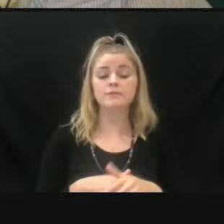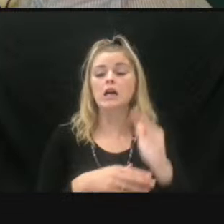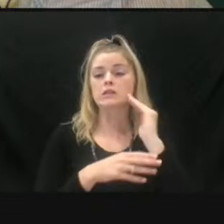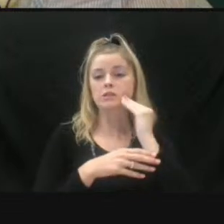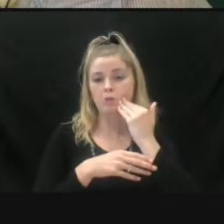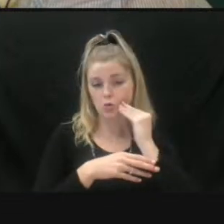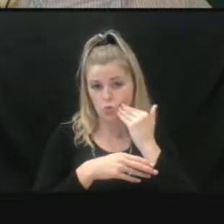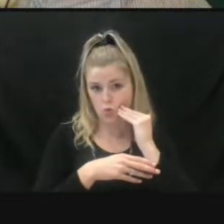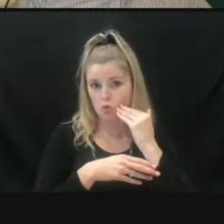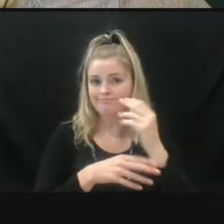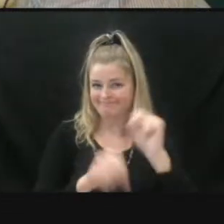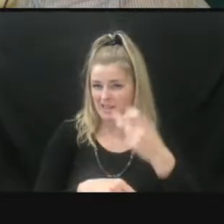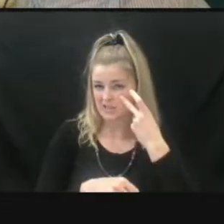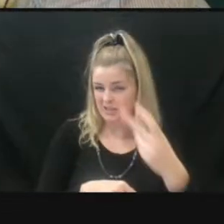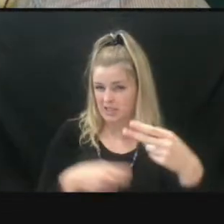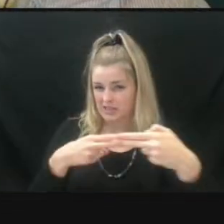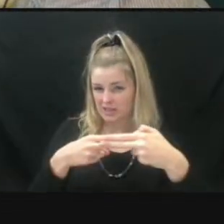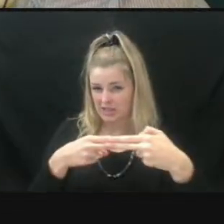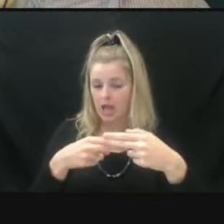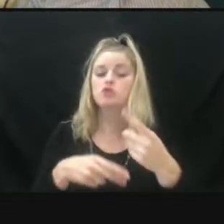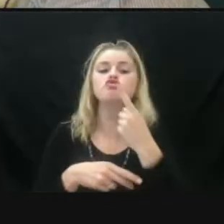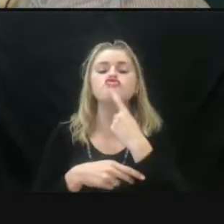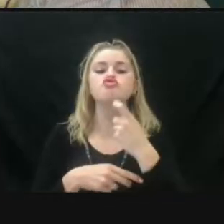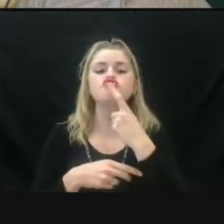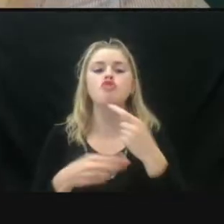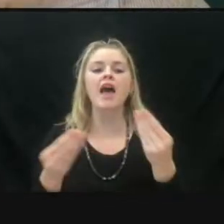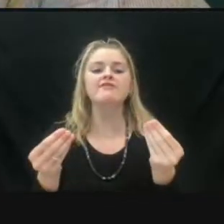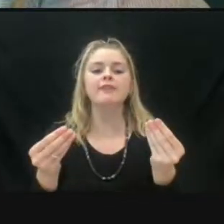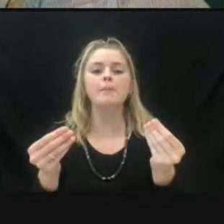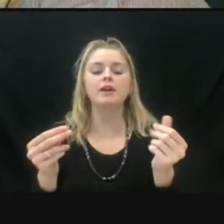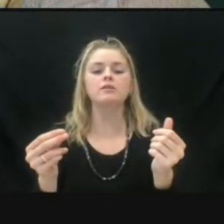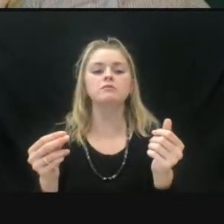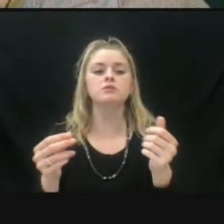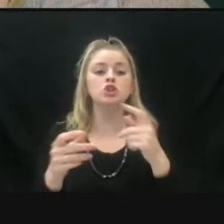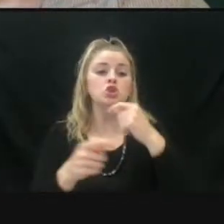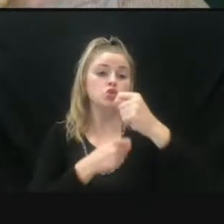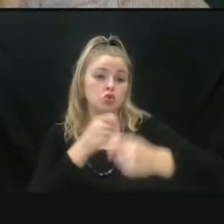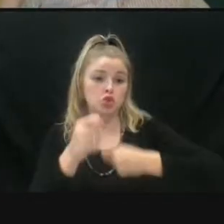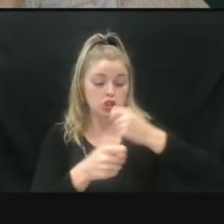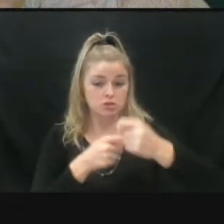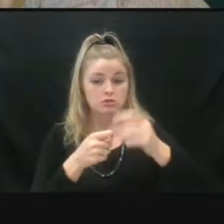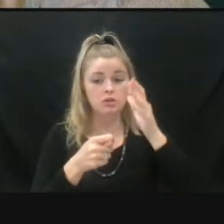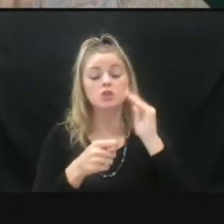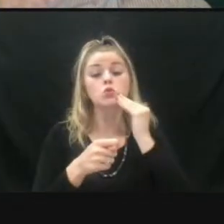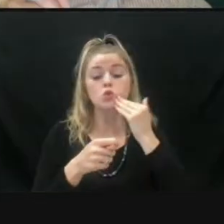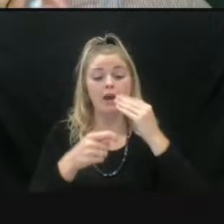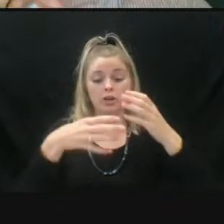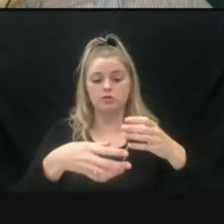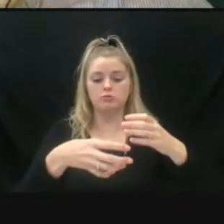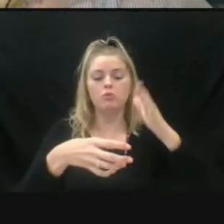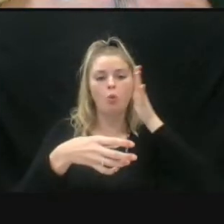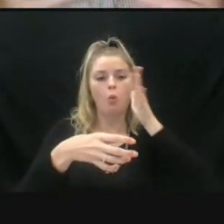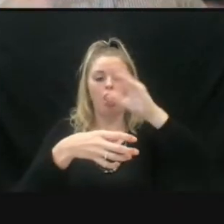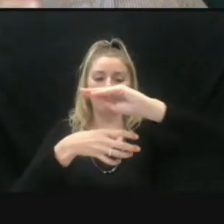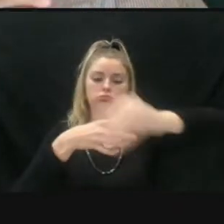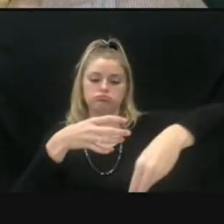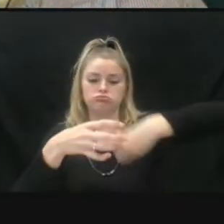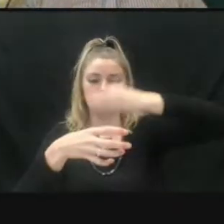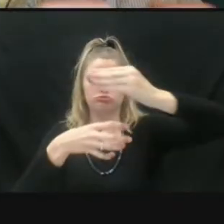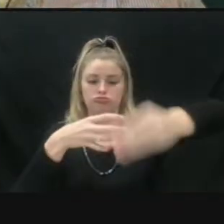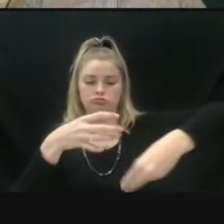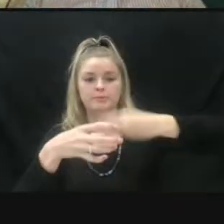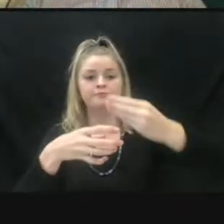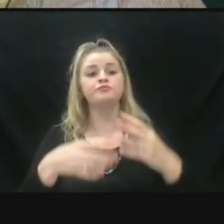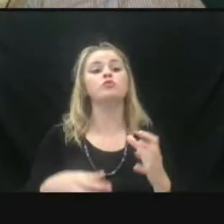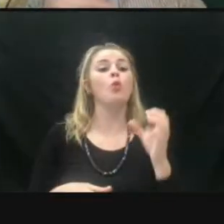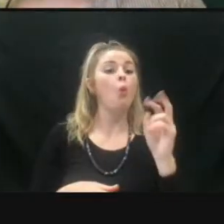can see in this bag here, red cloth, which is used traditionally to wrap the tobacco, either making ties, or you can take the tobacco,